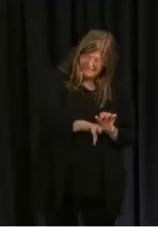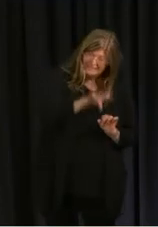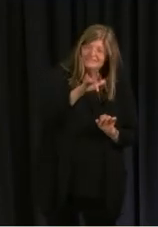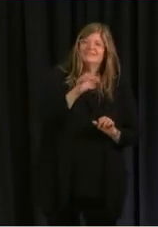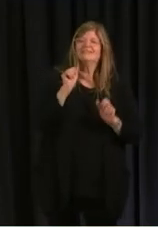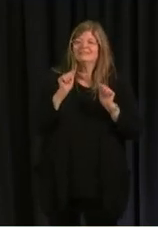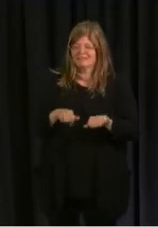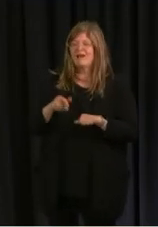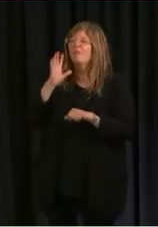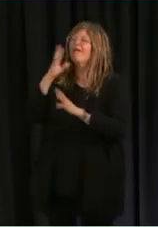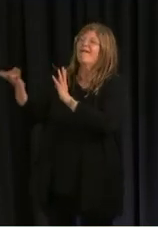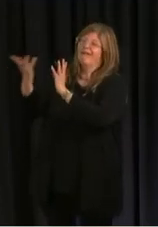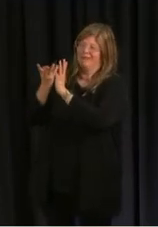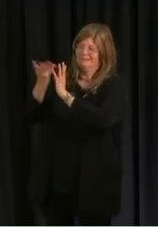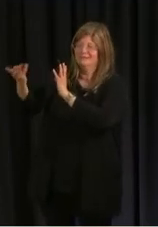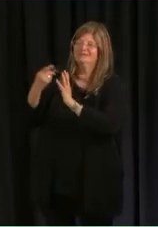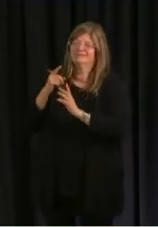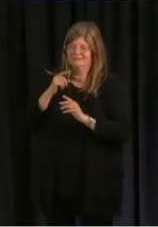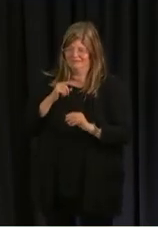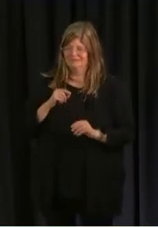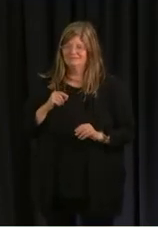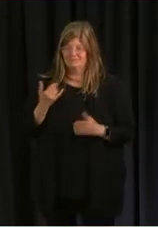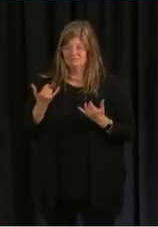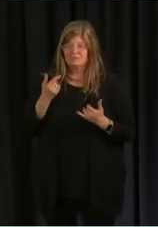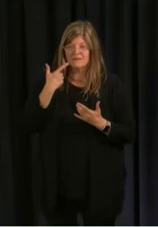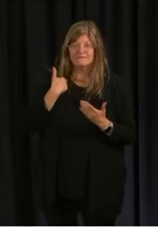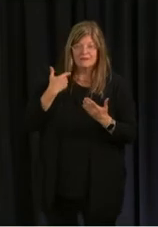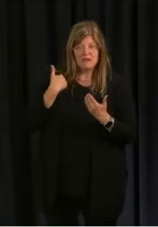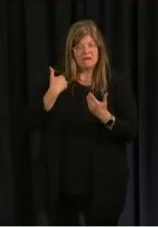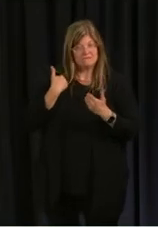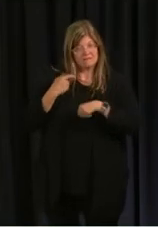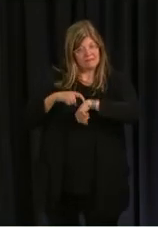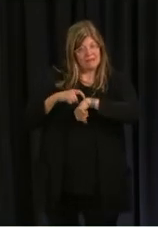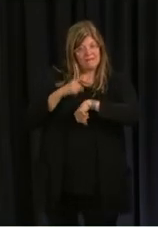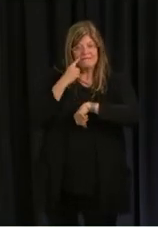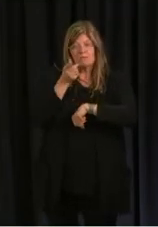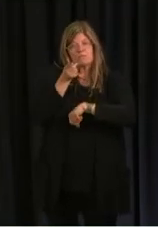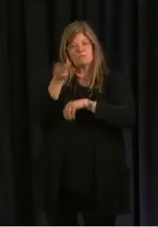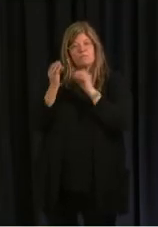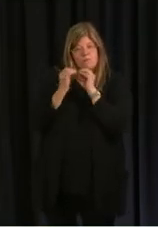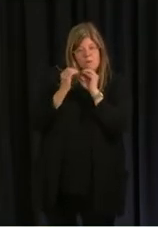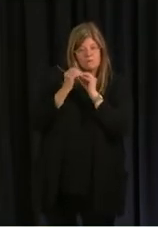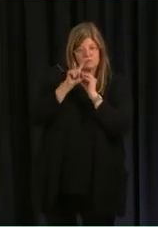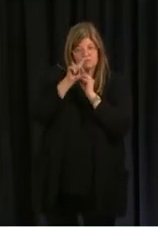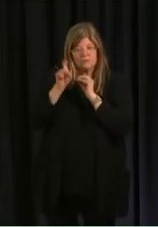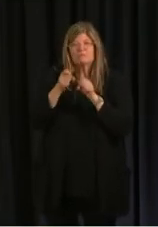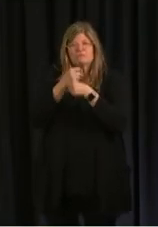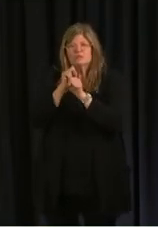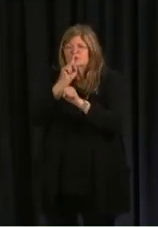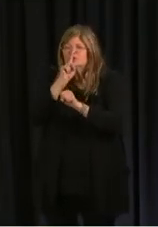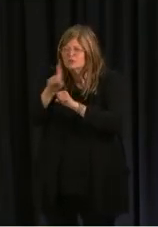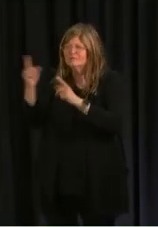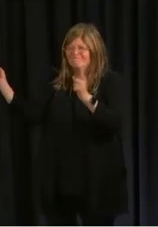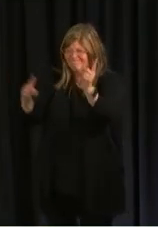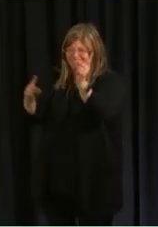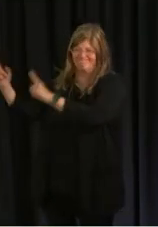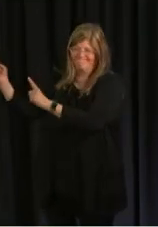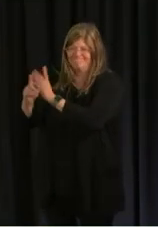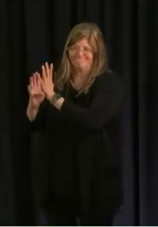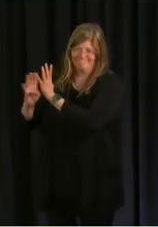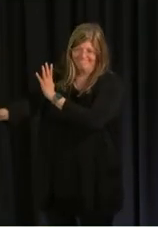queue. And we have time for a few more questions, so I want to make sure you get into the queue now. We're going to go next to